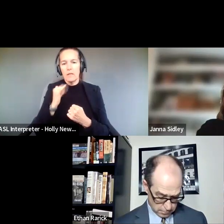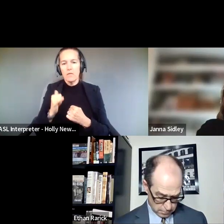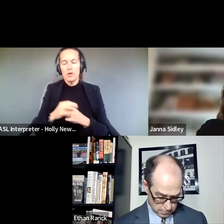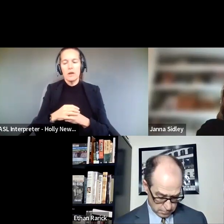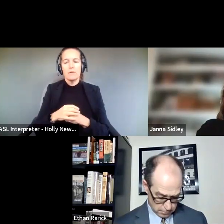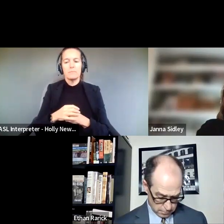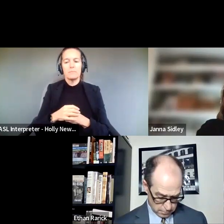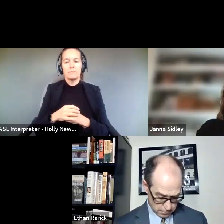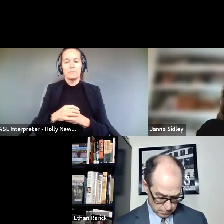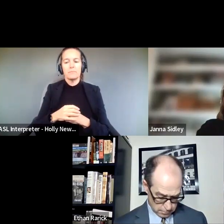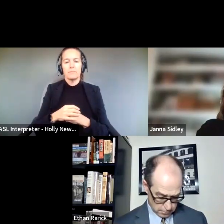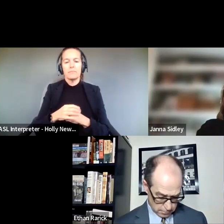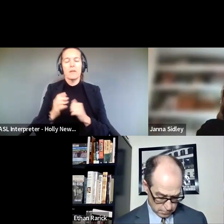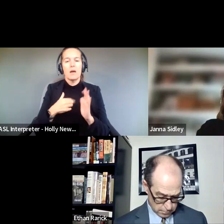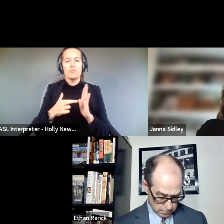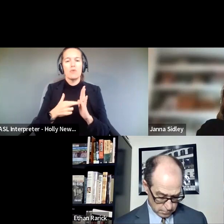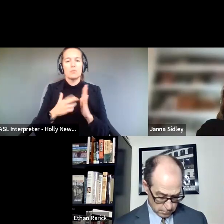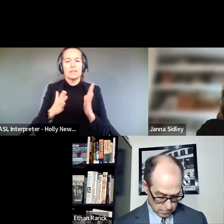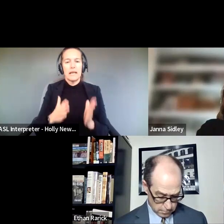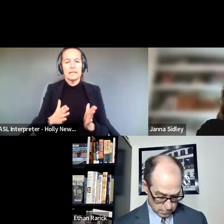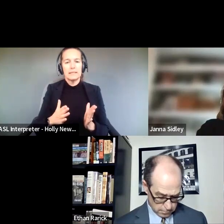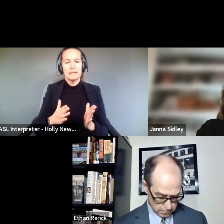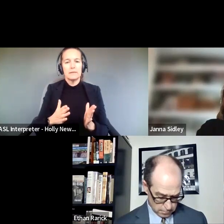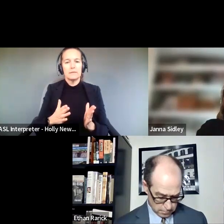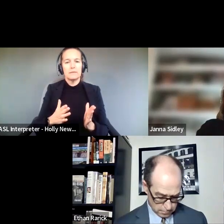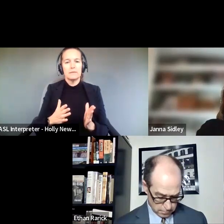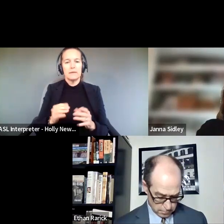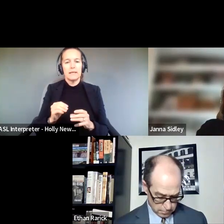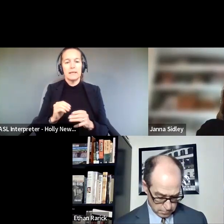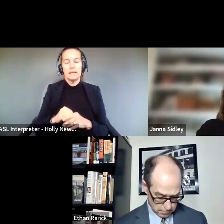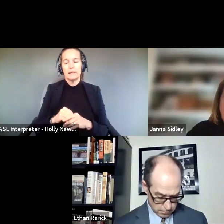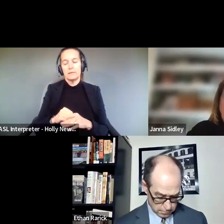I have been a representative in